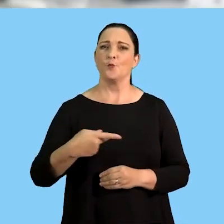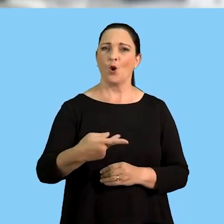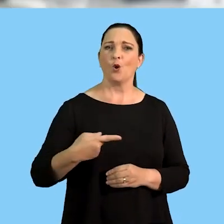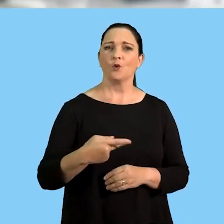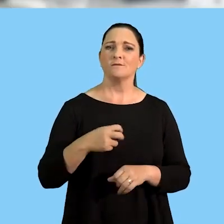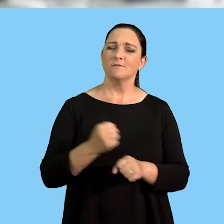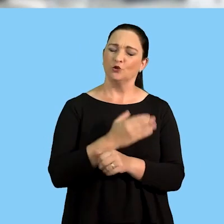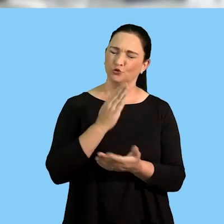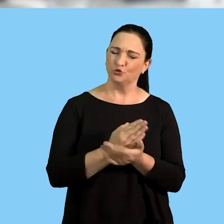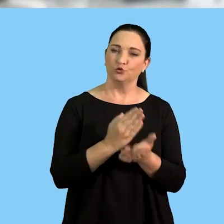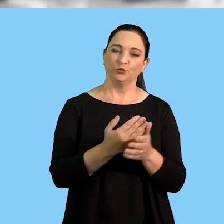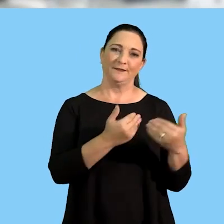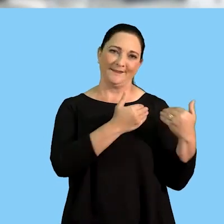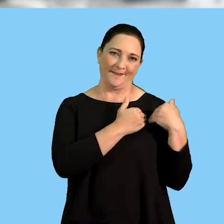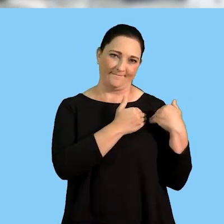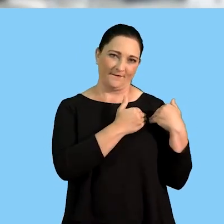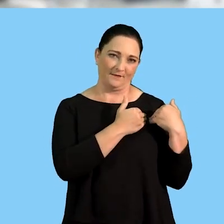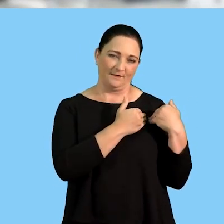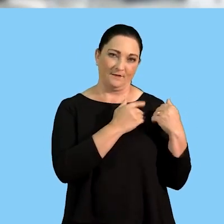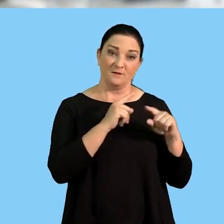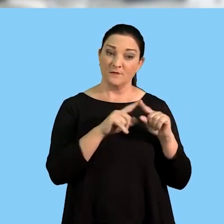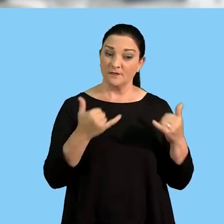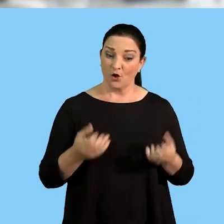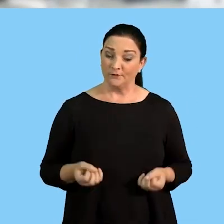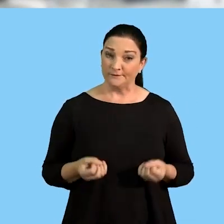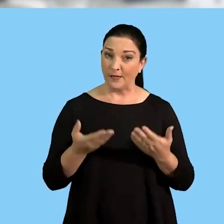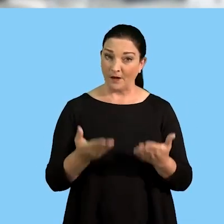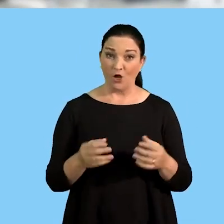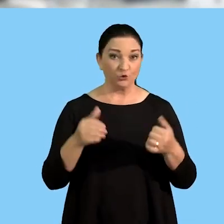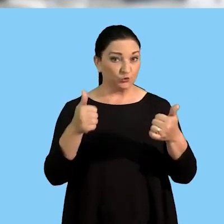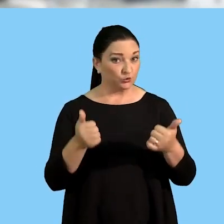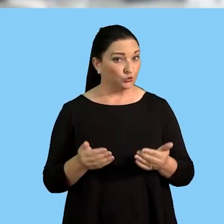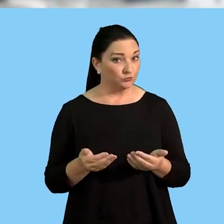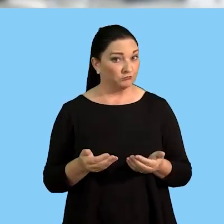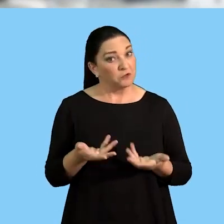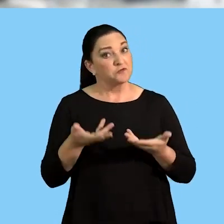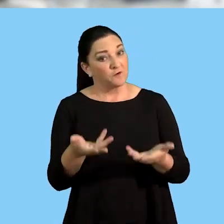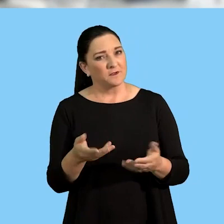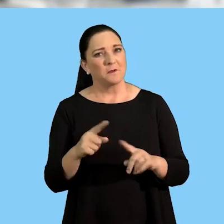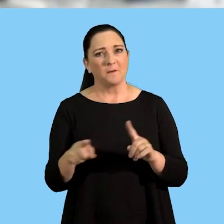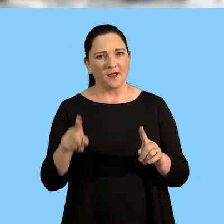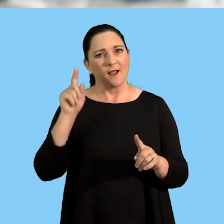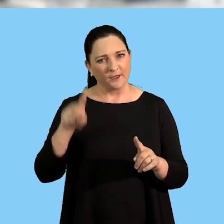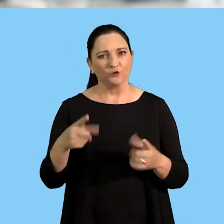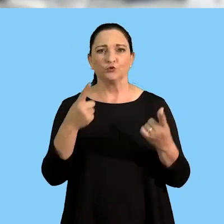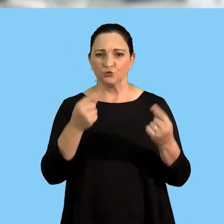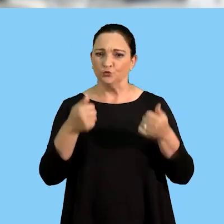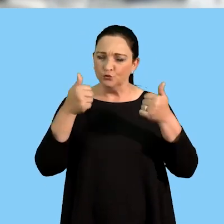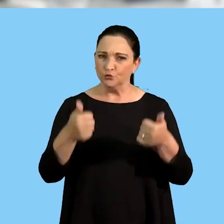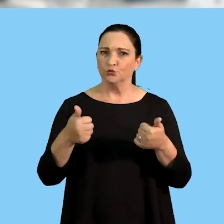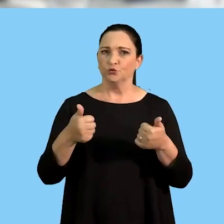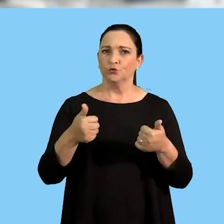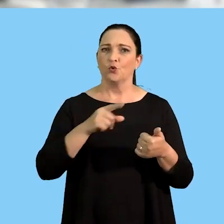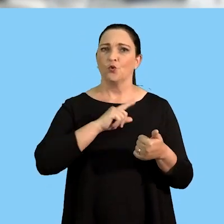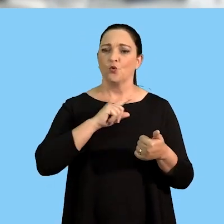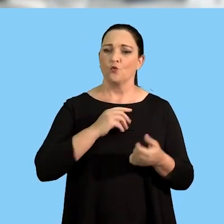that there is safety in the workplace. Suppliers of goods and services must also do their part to make sure that the goods